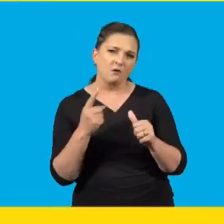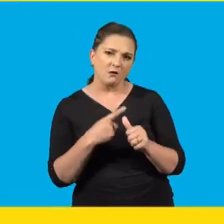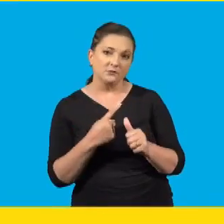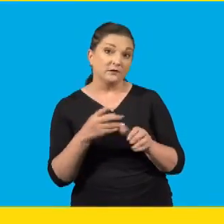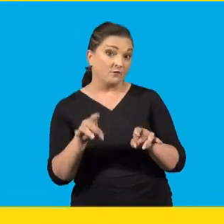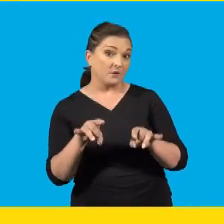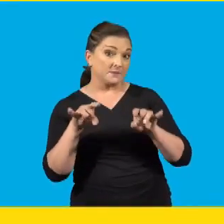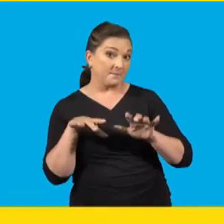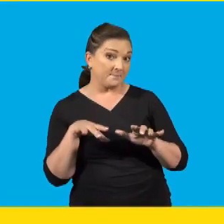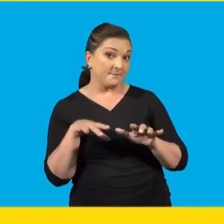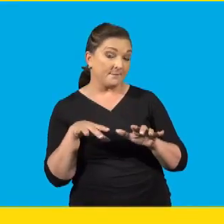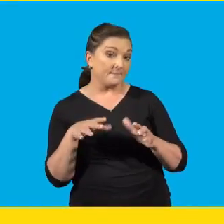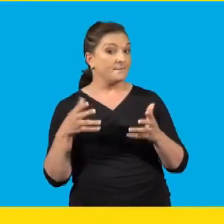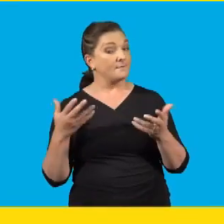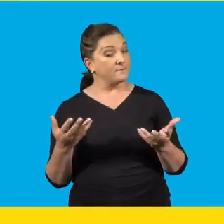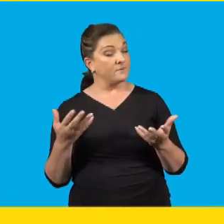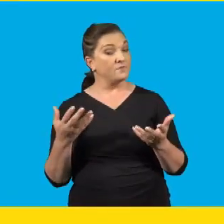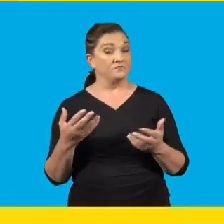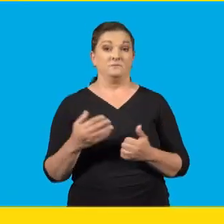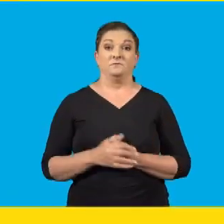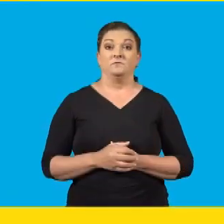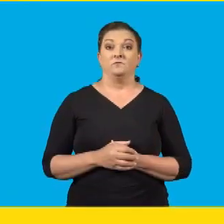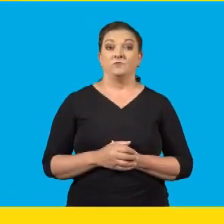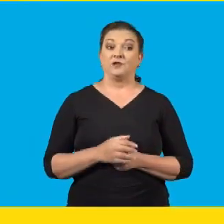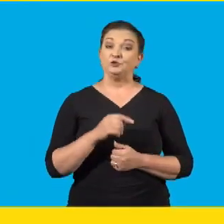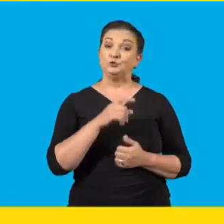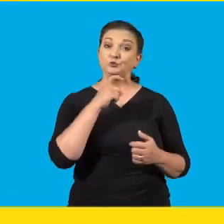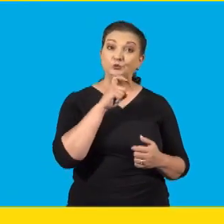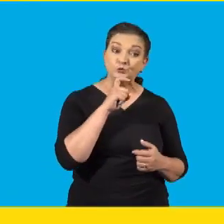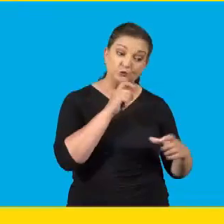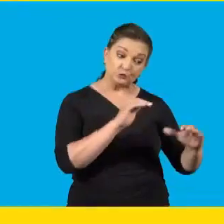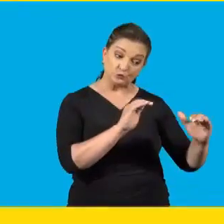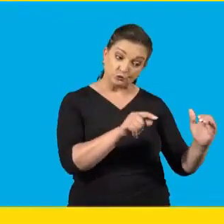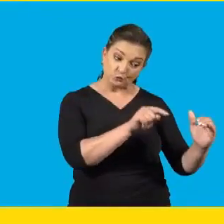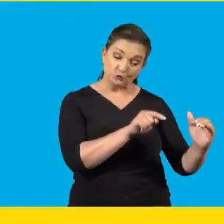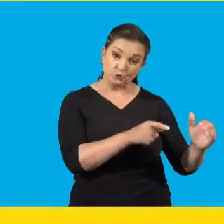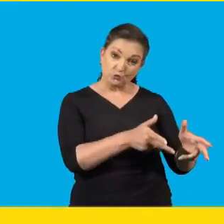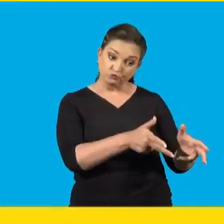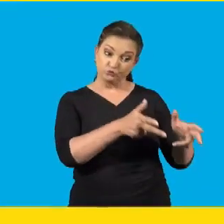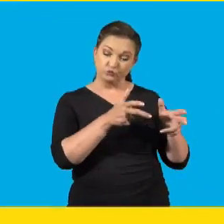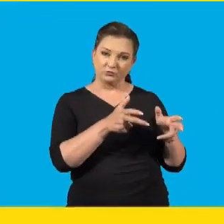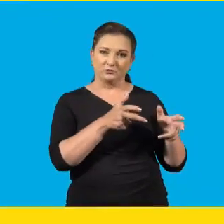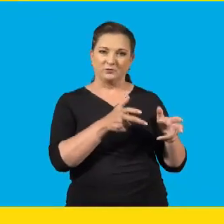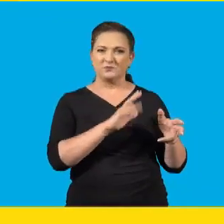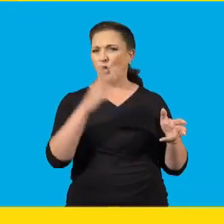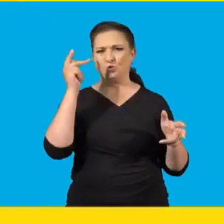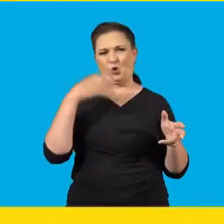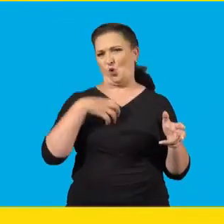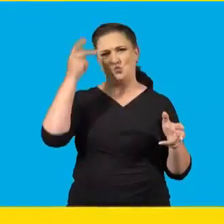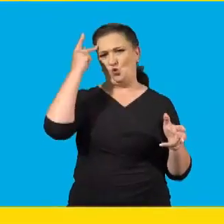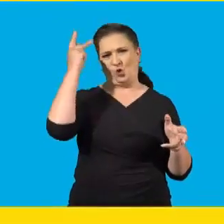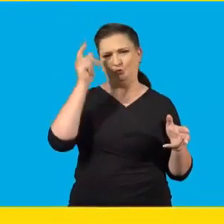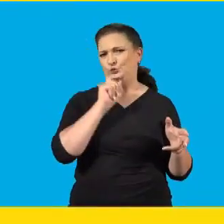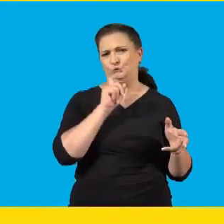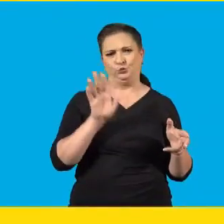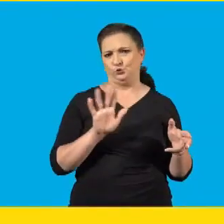questions in an exam situation, and also where you're asked to use the source, please make sure you use the source. You do not